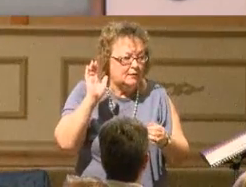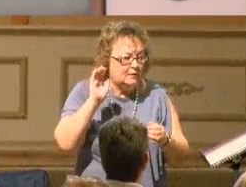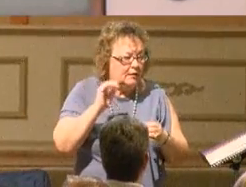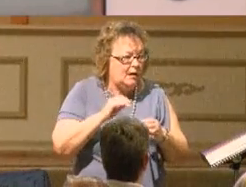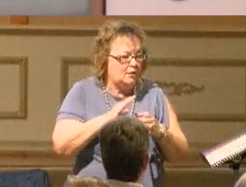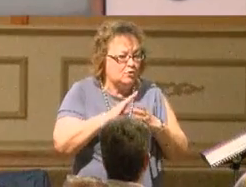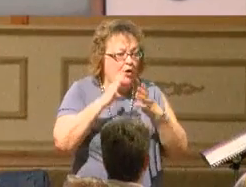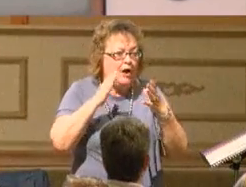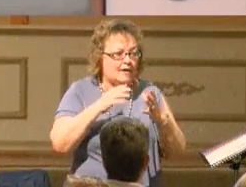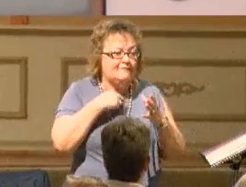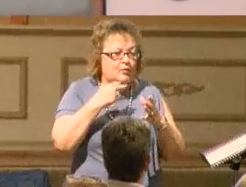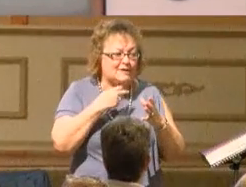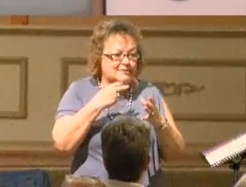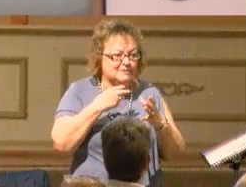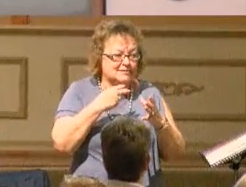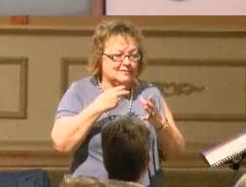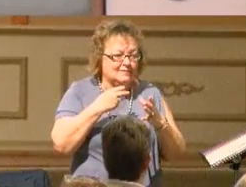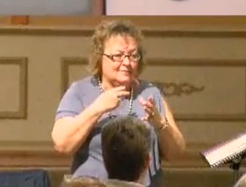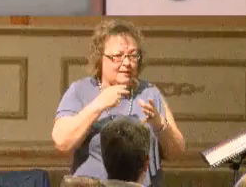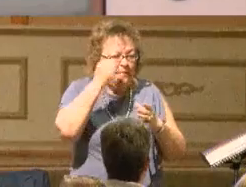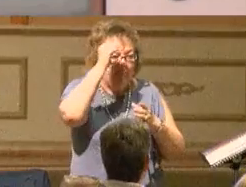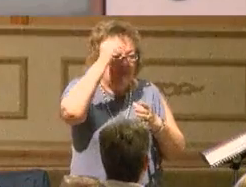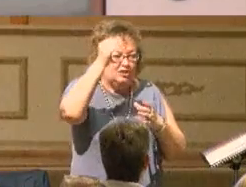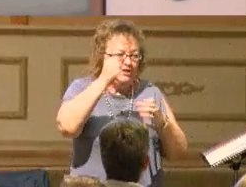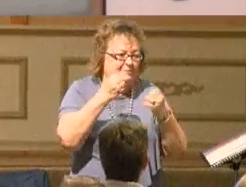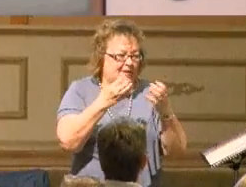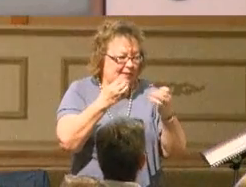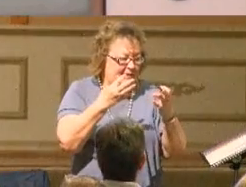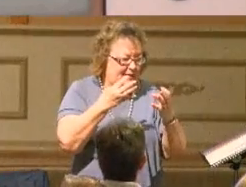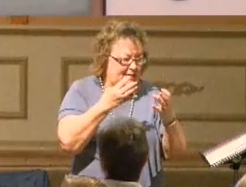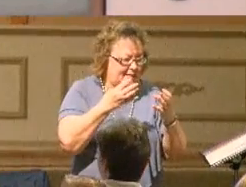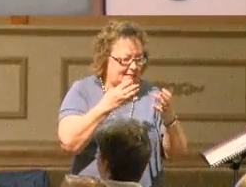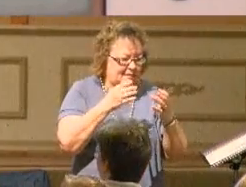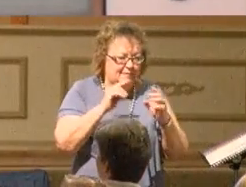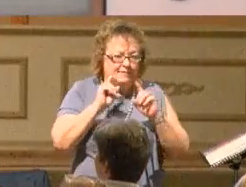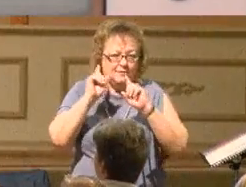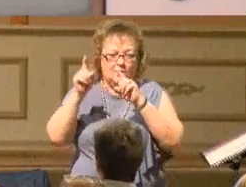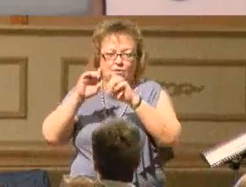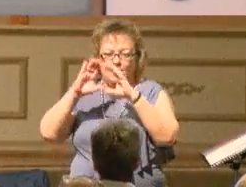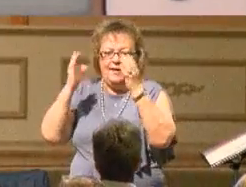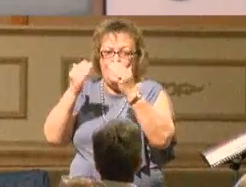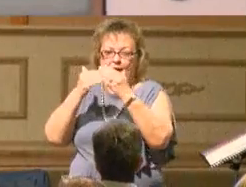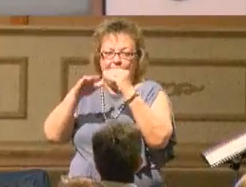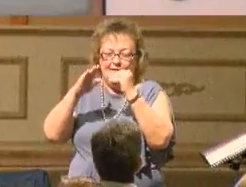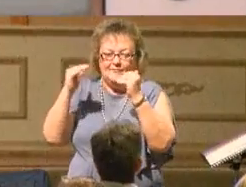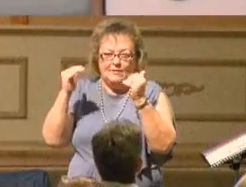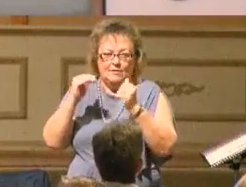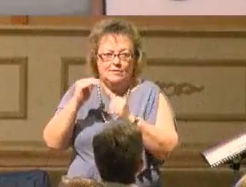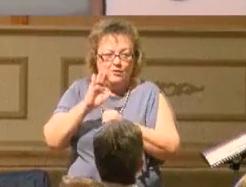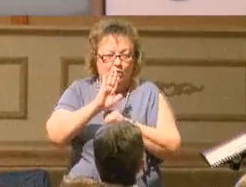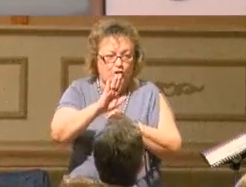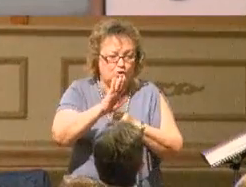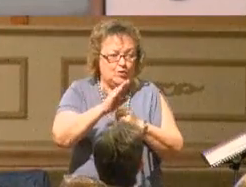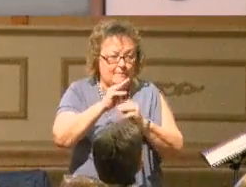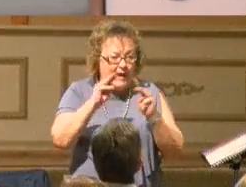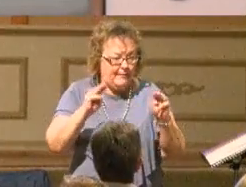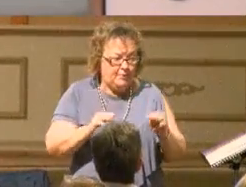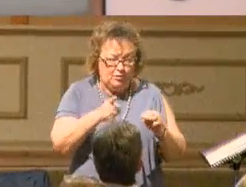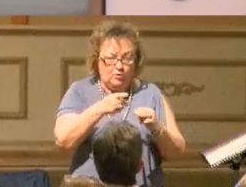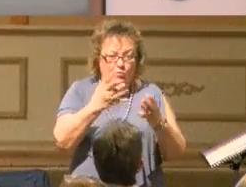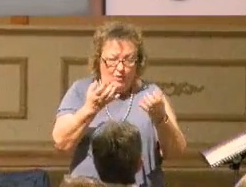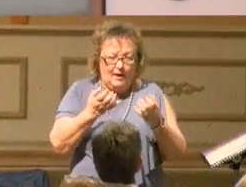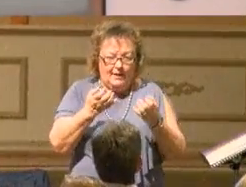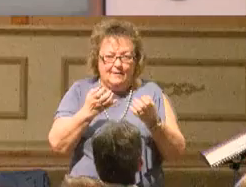heaven. I have a lot of opinions. My friend, you better open up this map right here. Or open up this